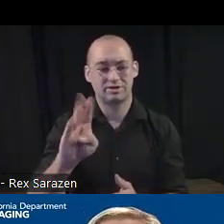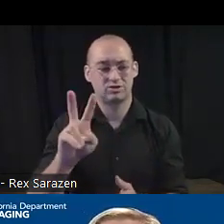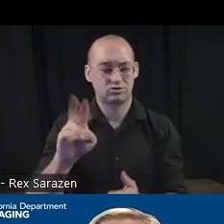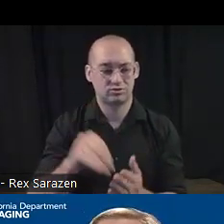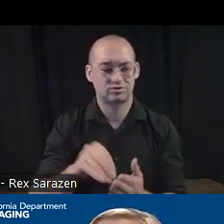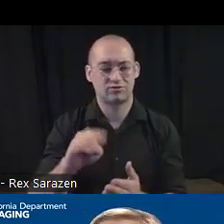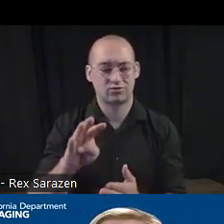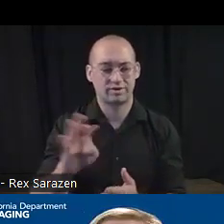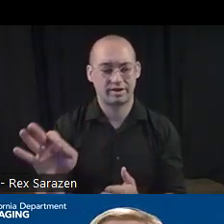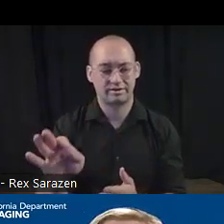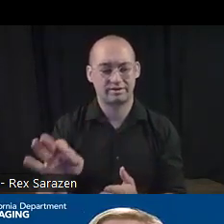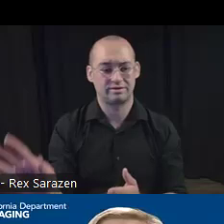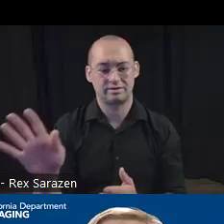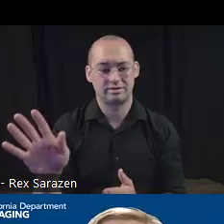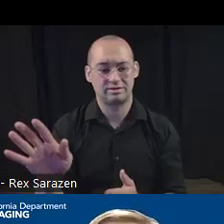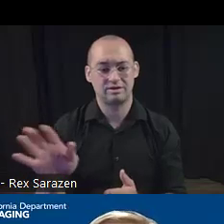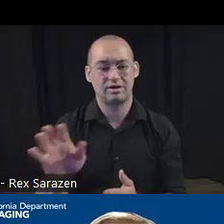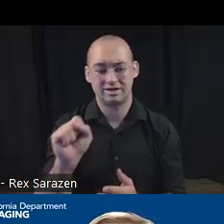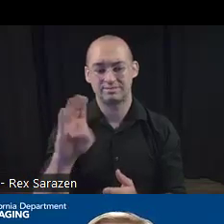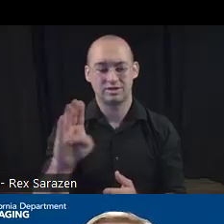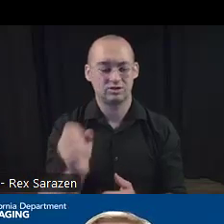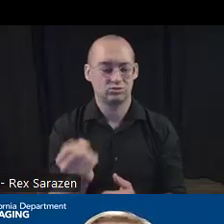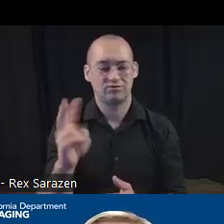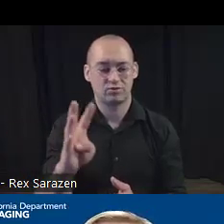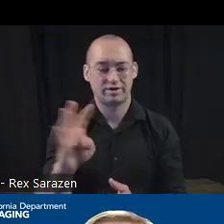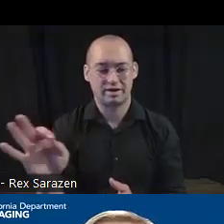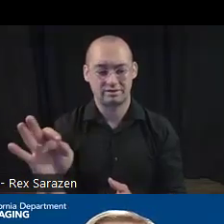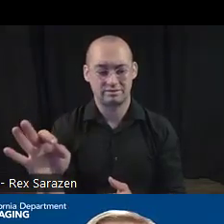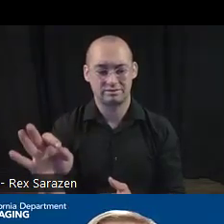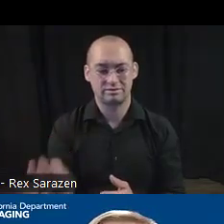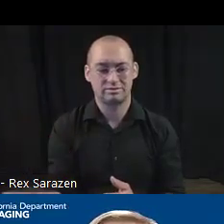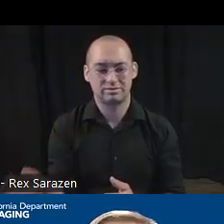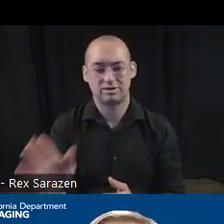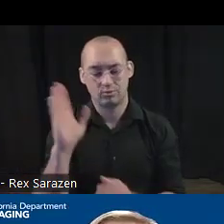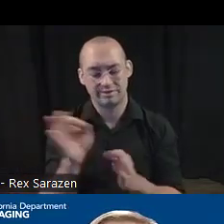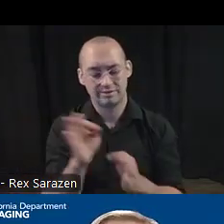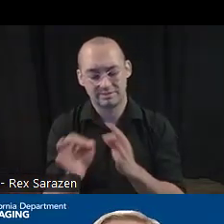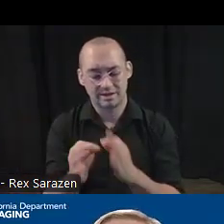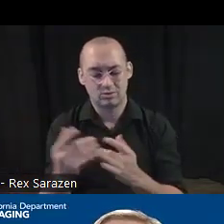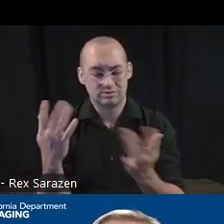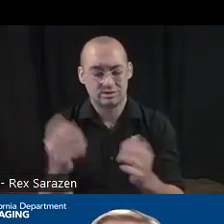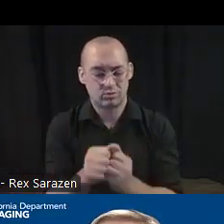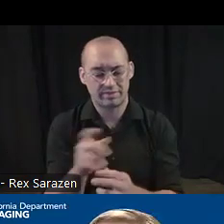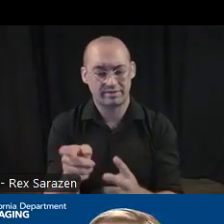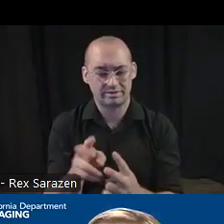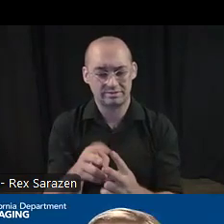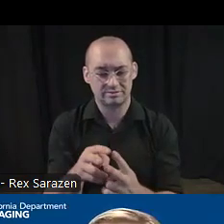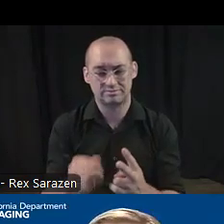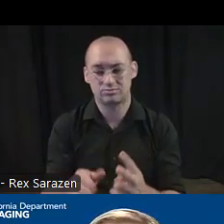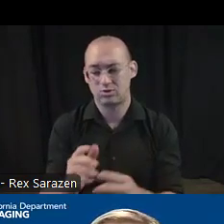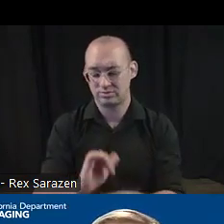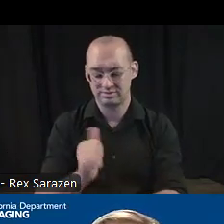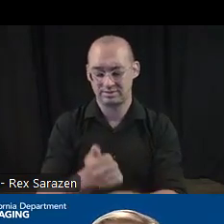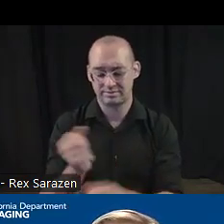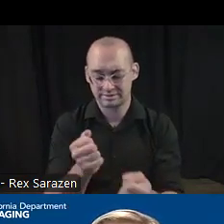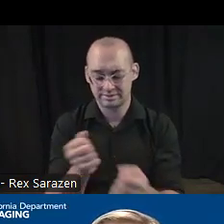you where we stand with those two efforts. So the first is we formed a steering committee that